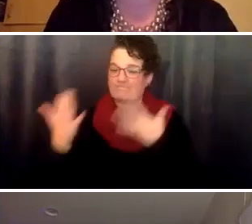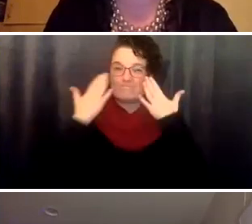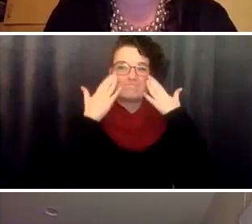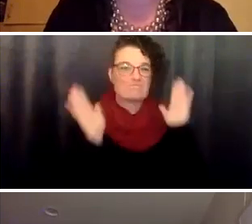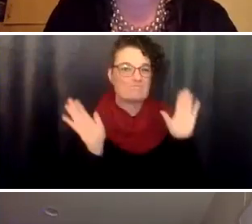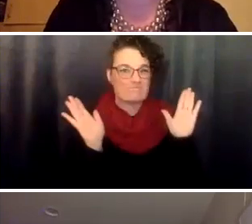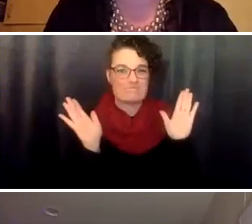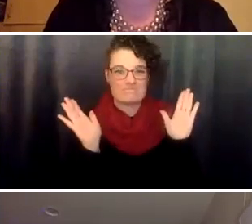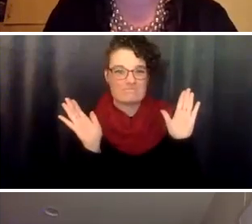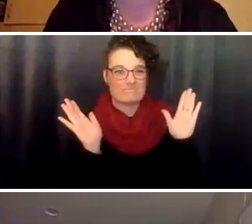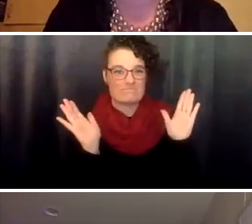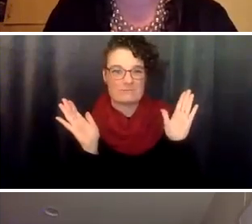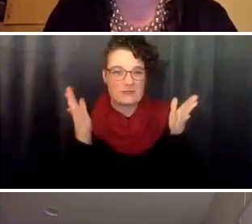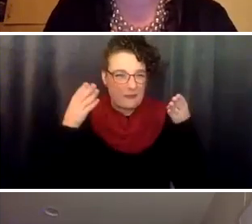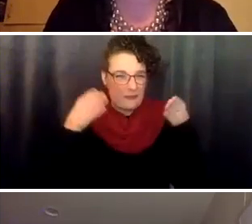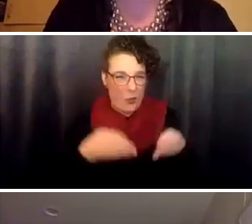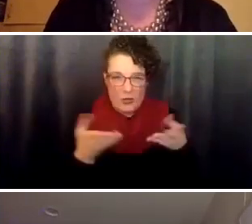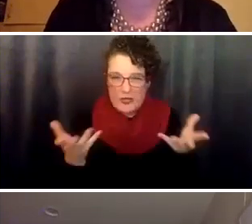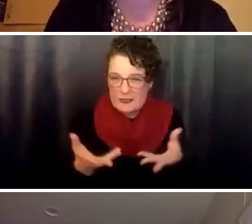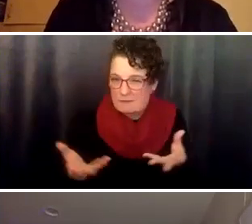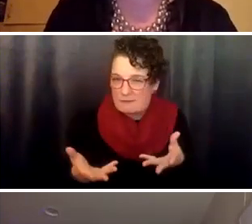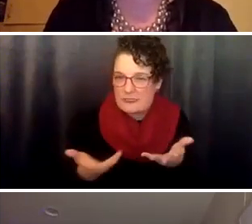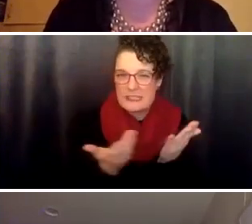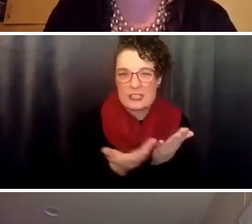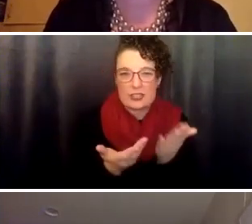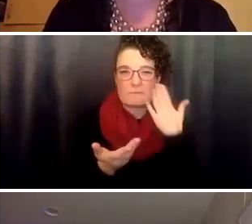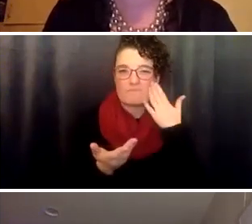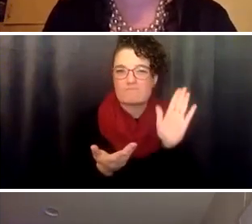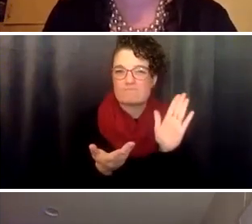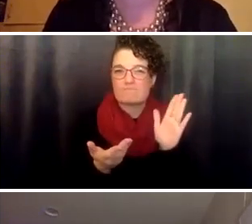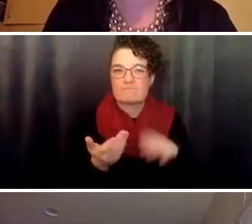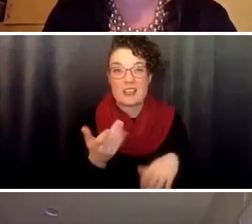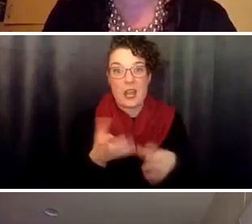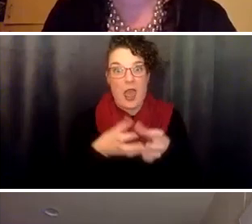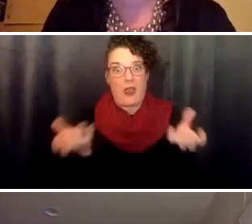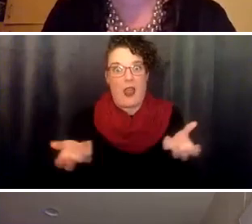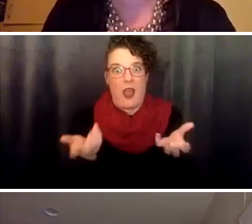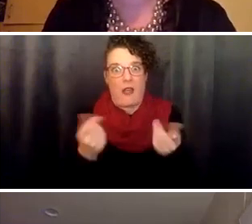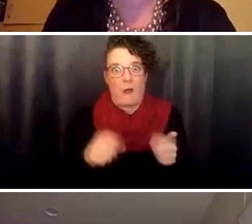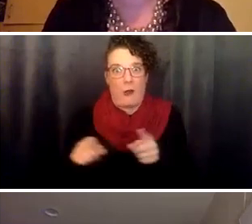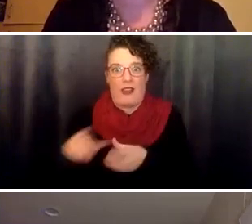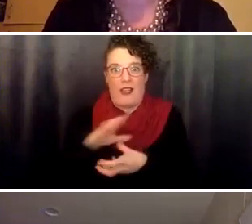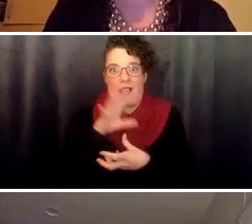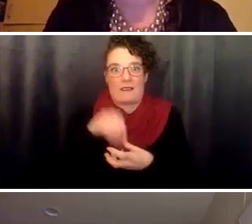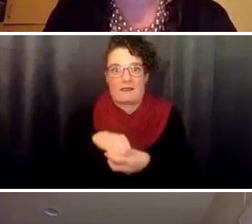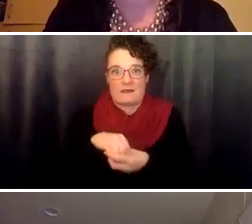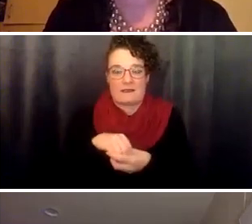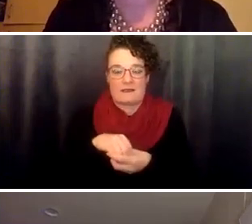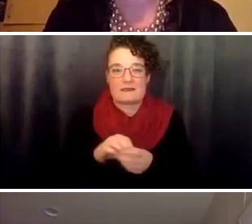what I am focusing on in this. Like there's like a lot going on, I guess.